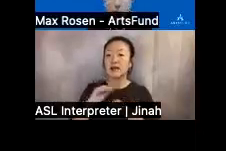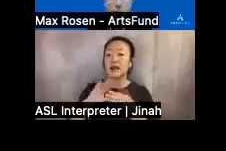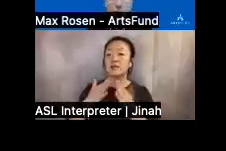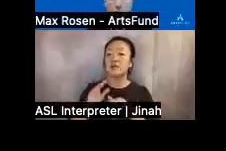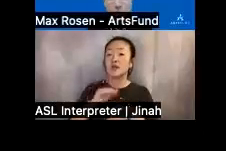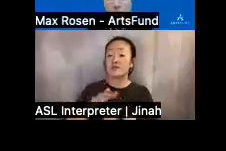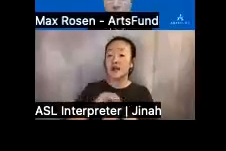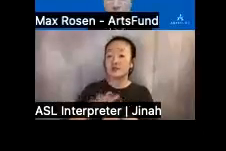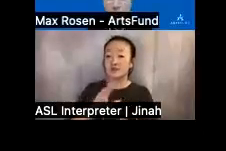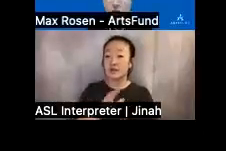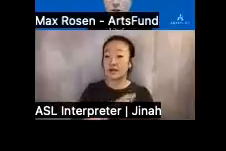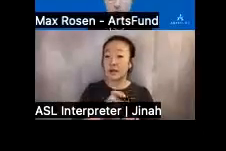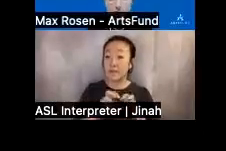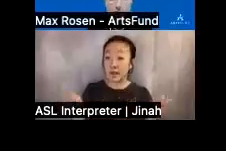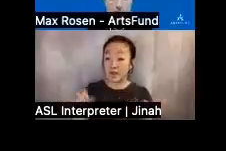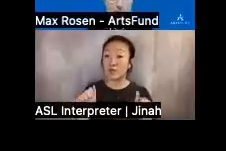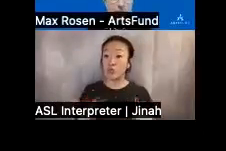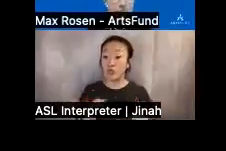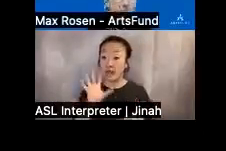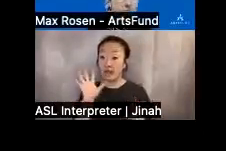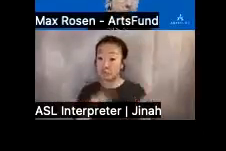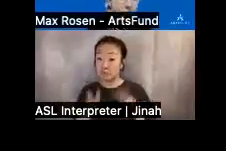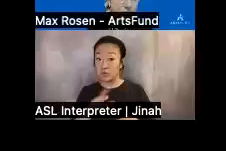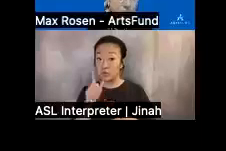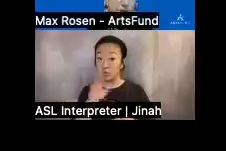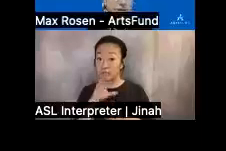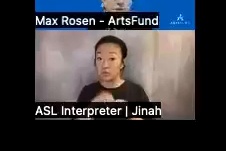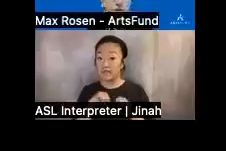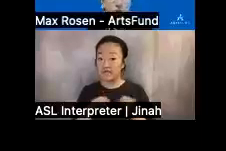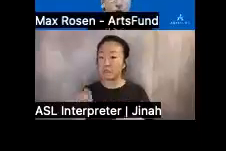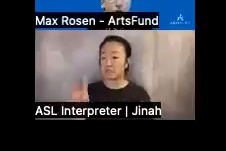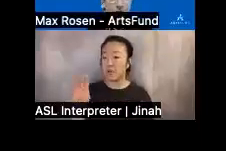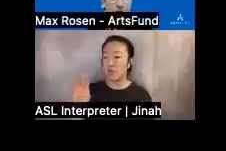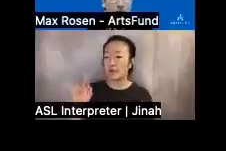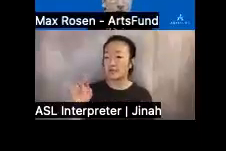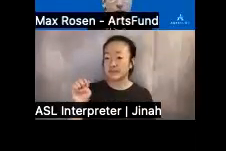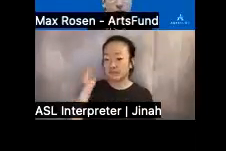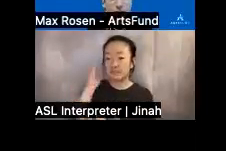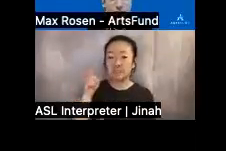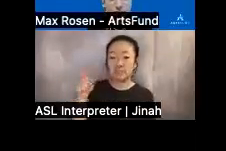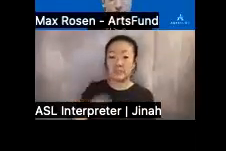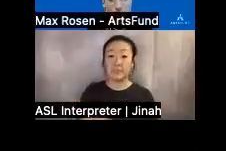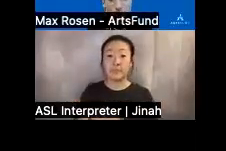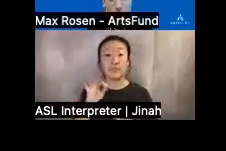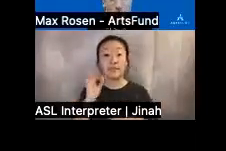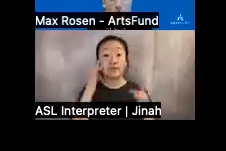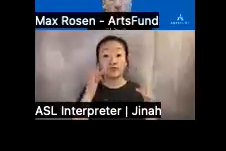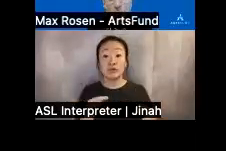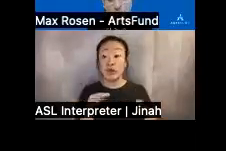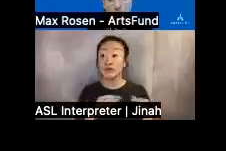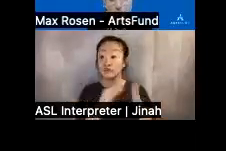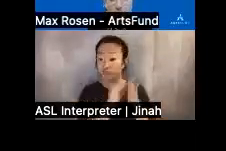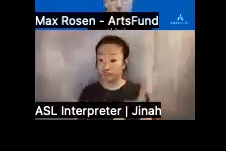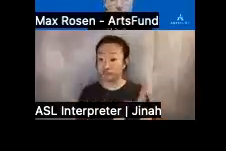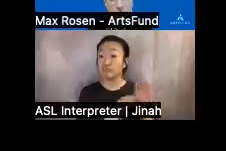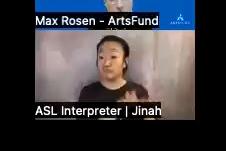view who is part of the panel on our website. If you choose to provide demographic data in this form, it will